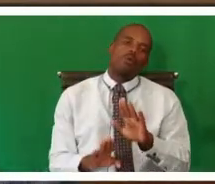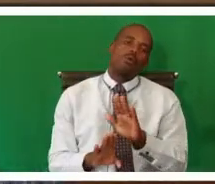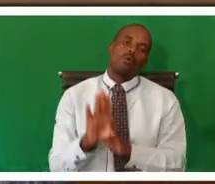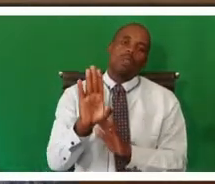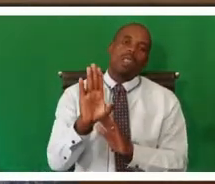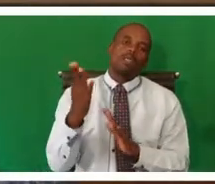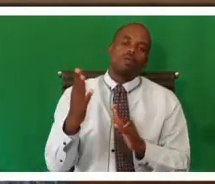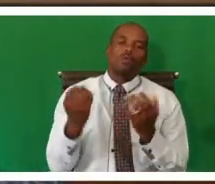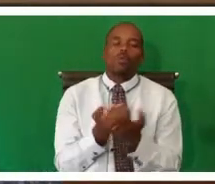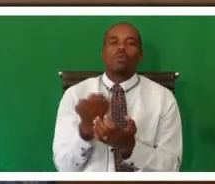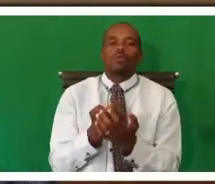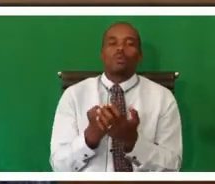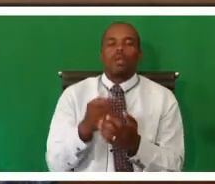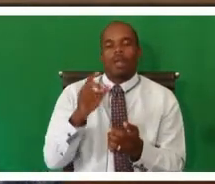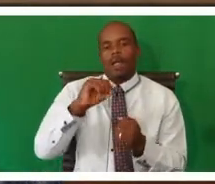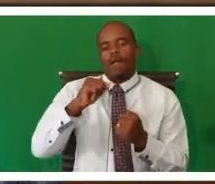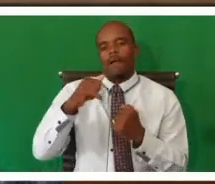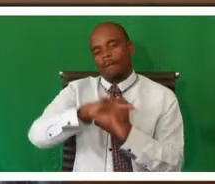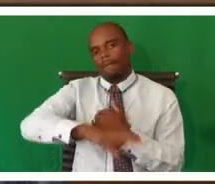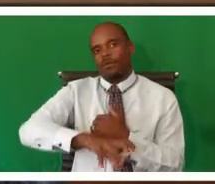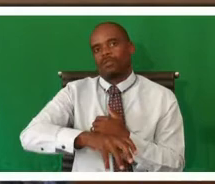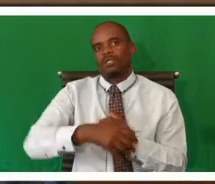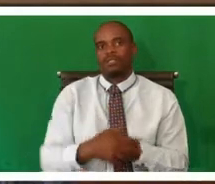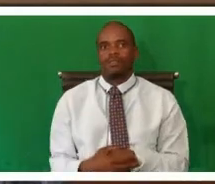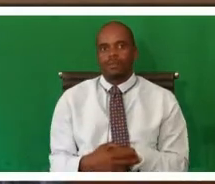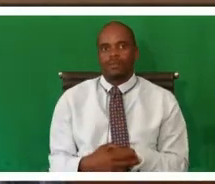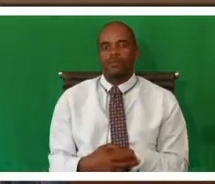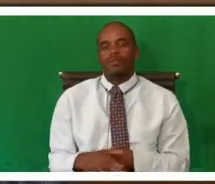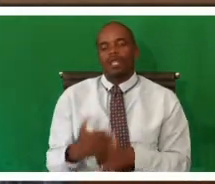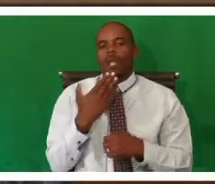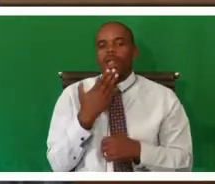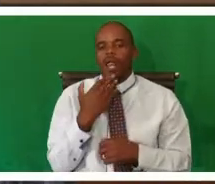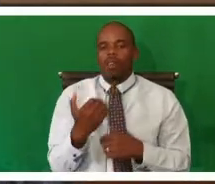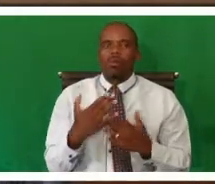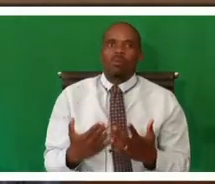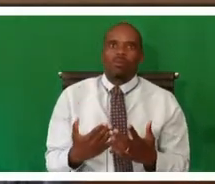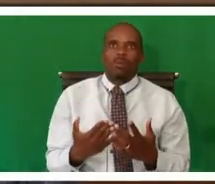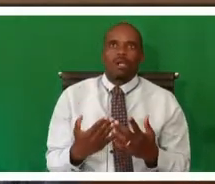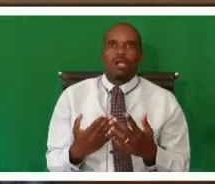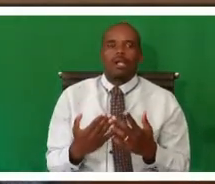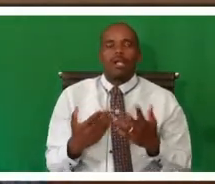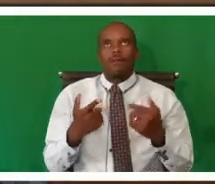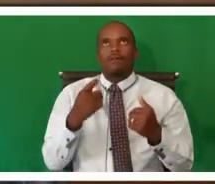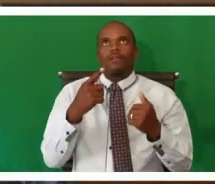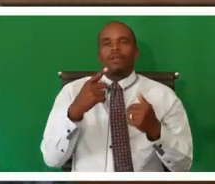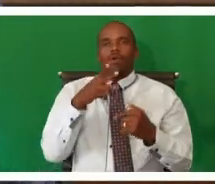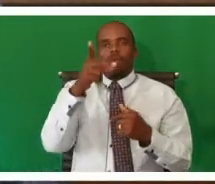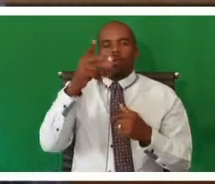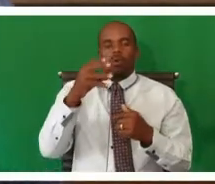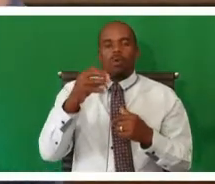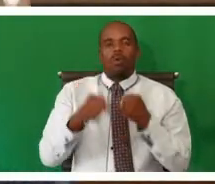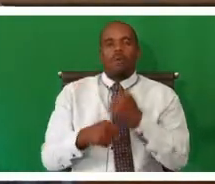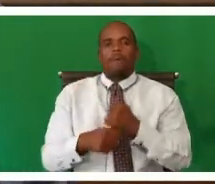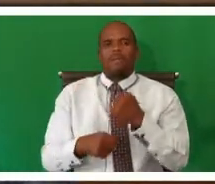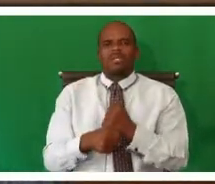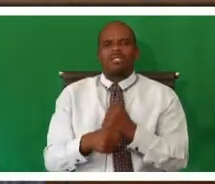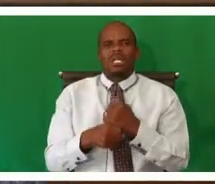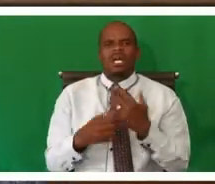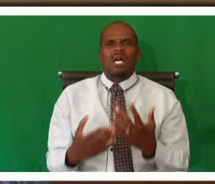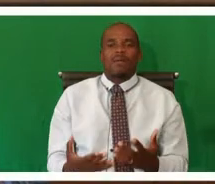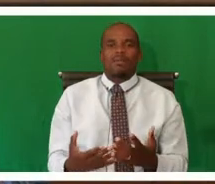too. We are pleased that phase of the Botshabelo Industrial Park is